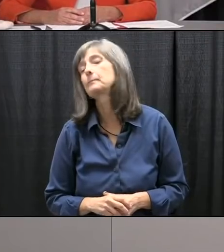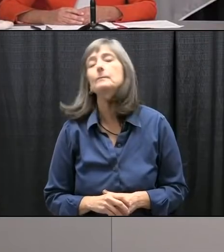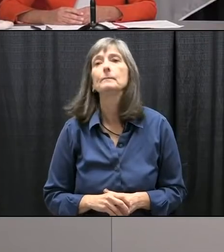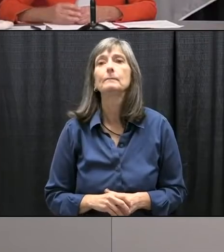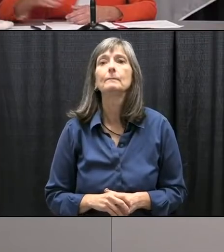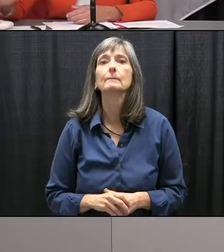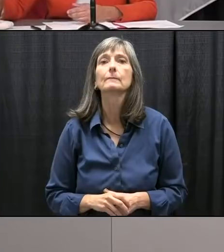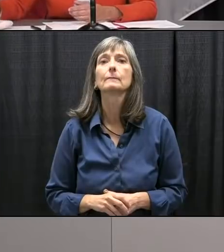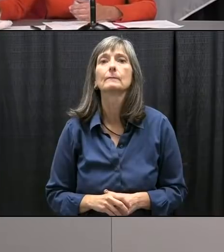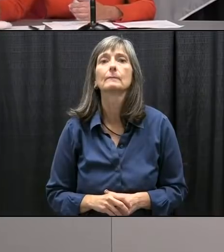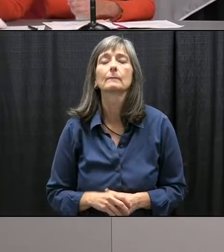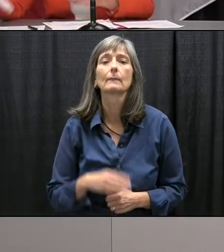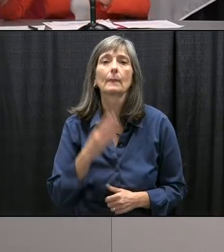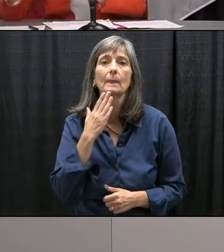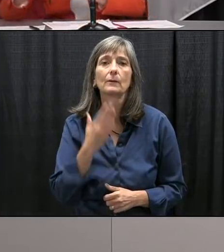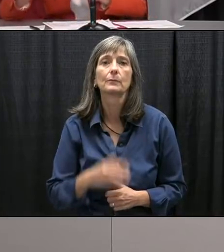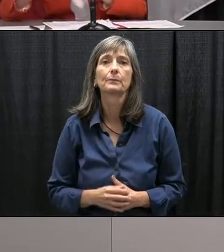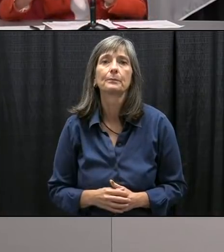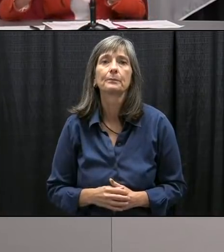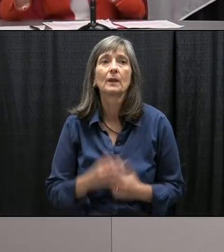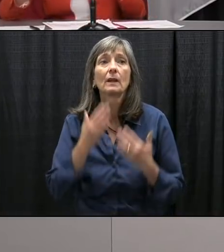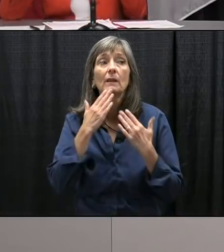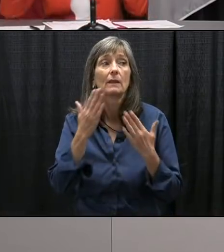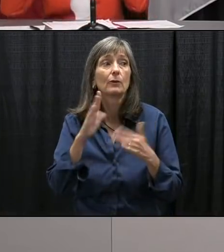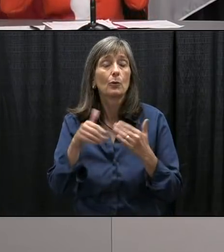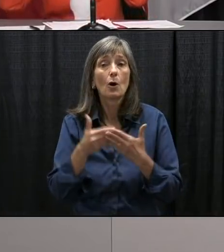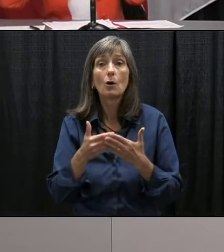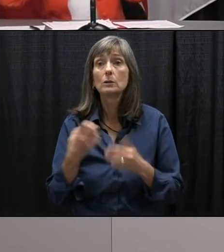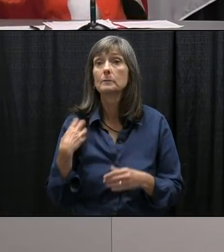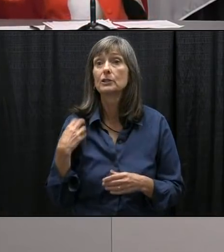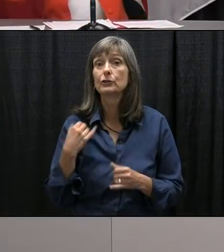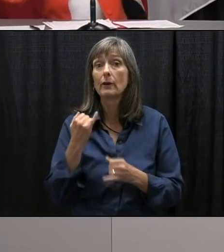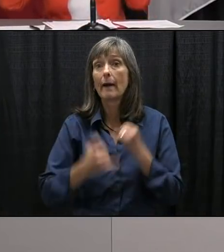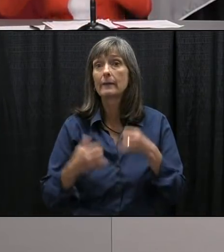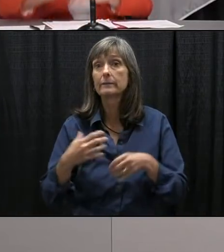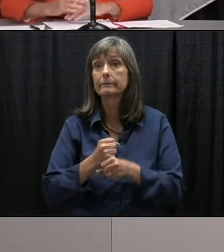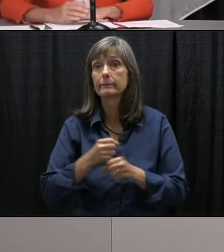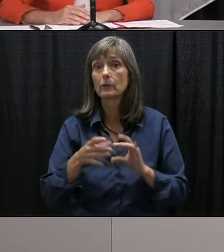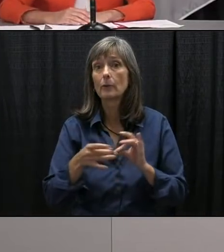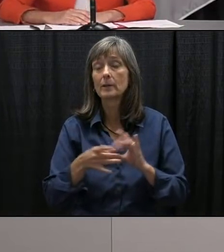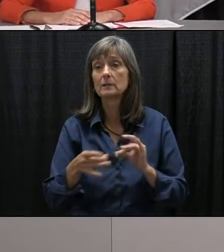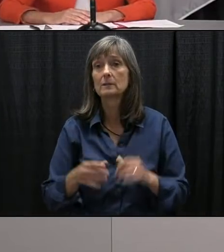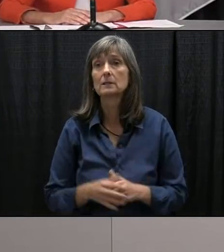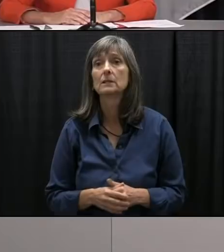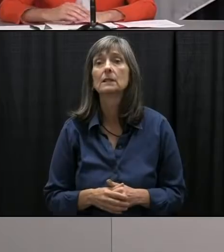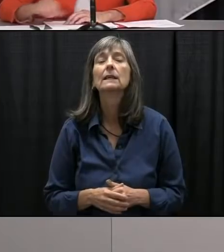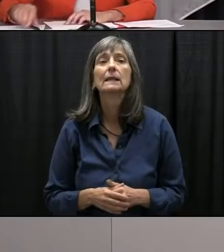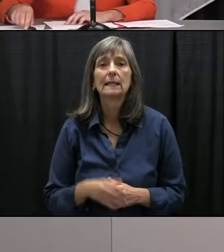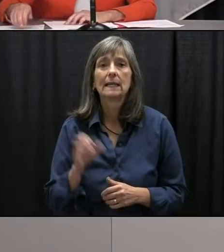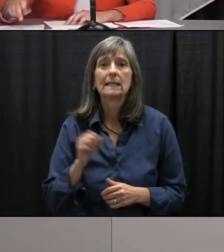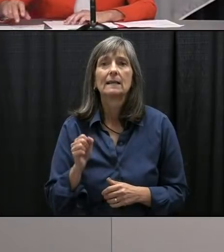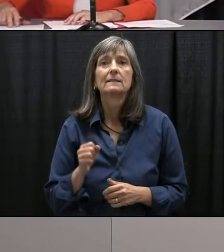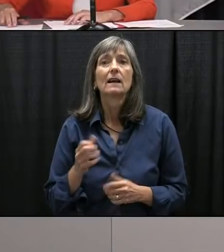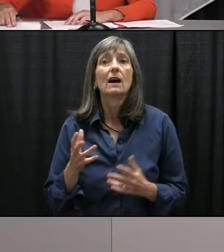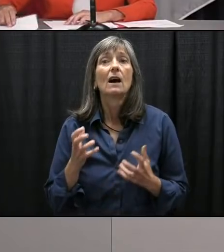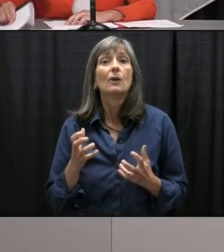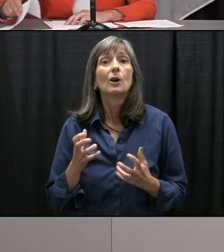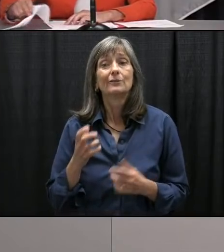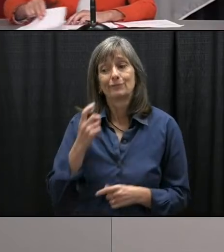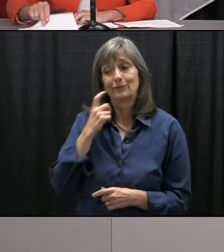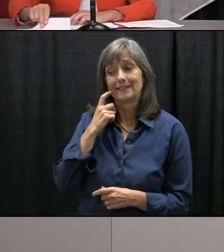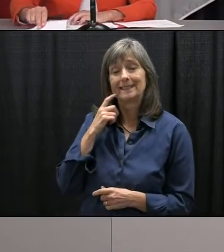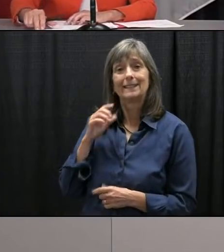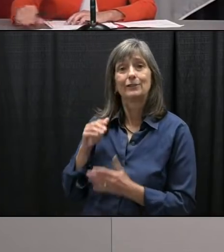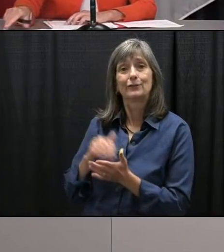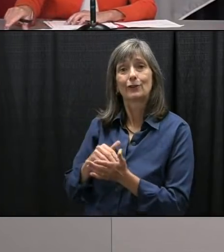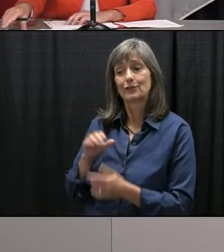Thank you. Thank you, everyone. Minister, do you have any final comments for today? Yes, thanks. I'd just like to pick up on what Dr. Sevier